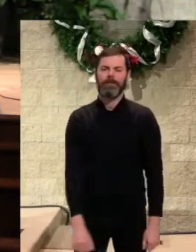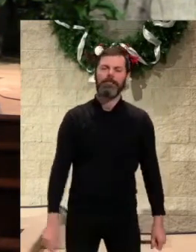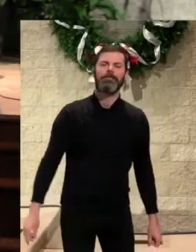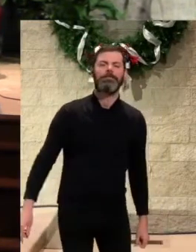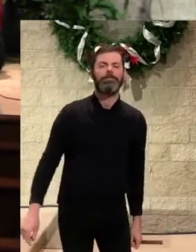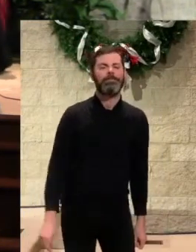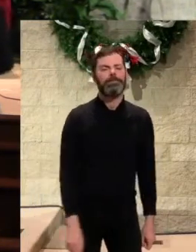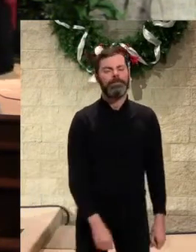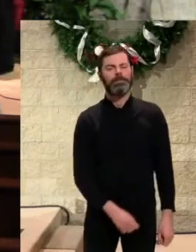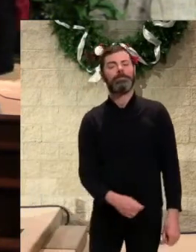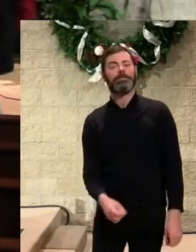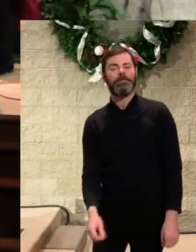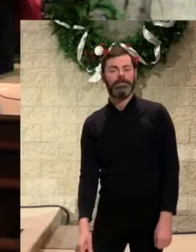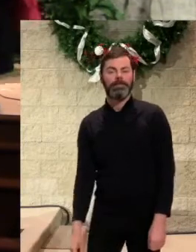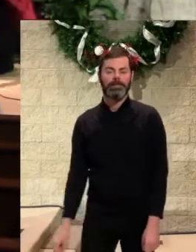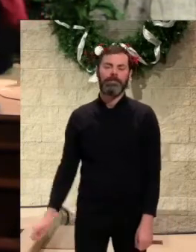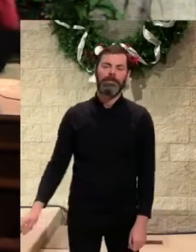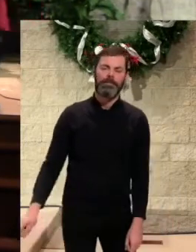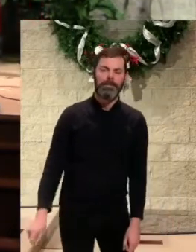year.